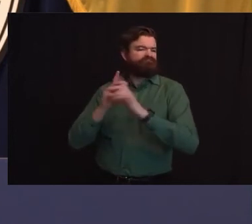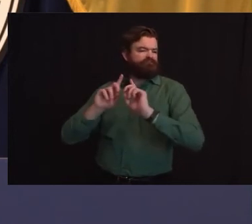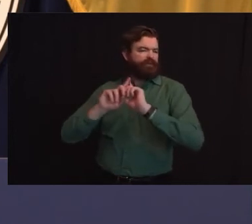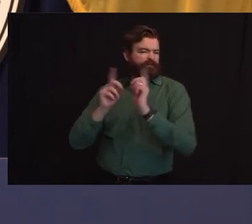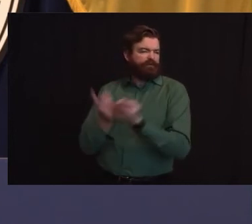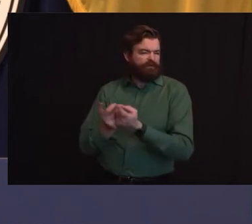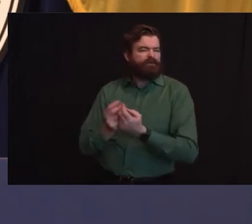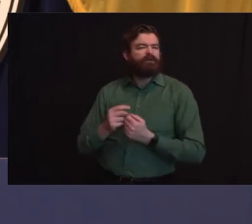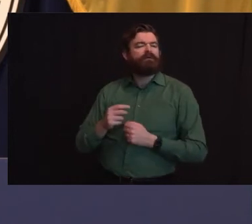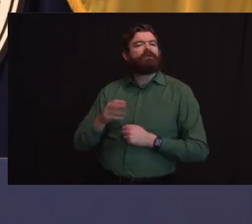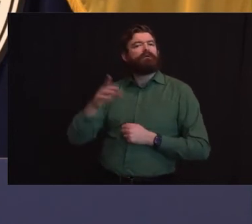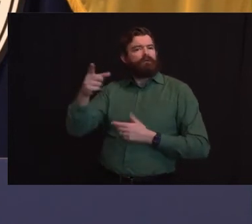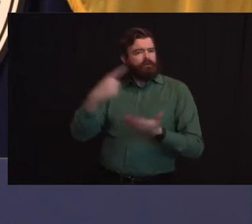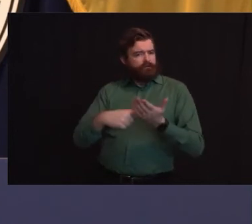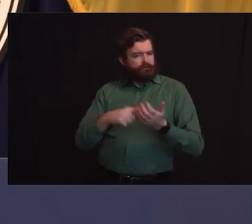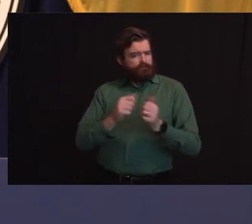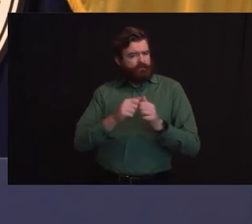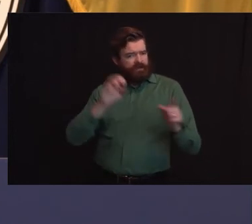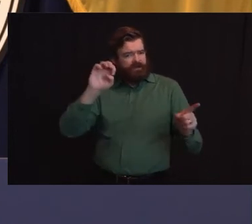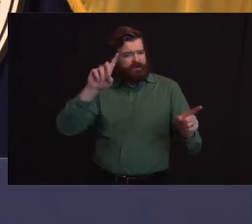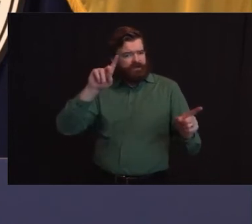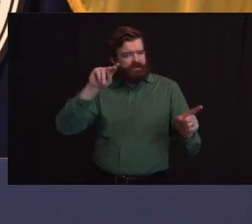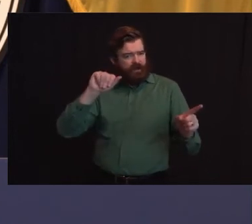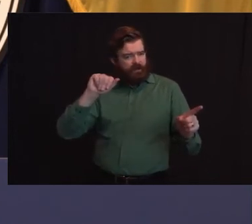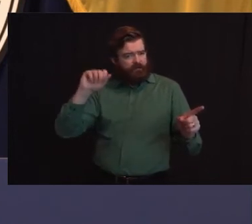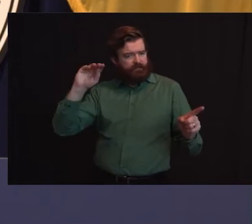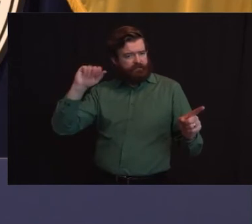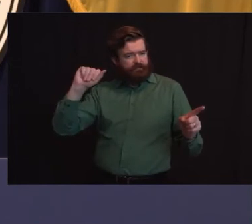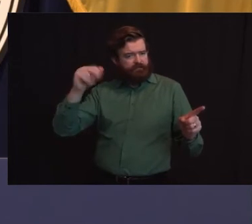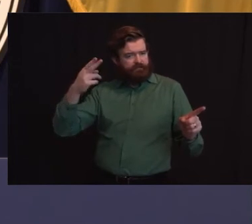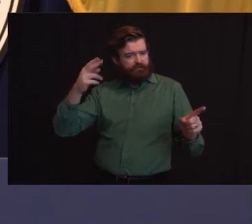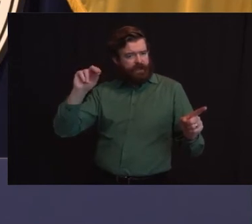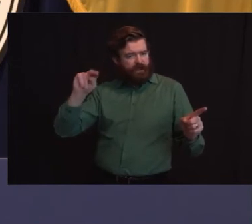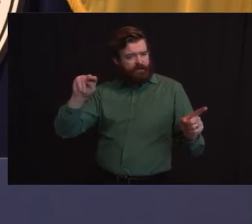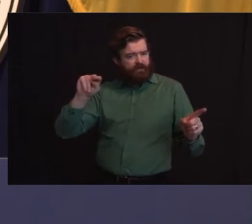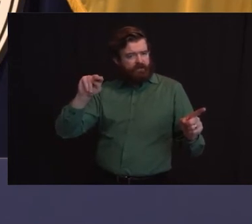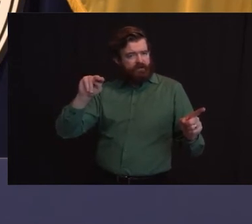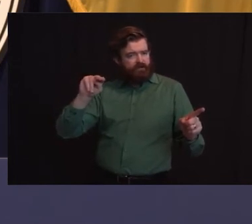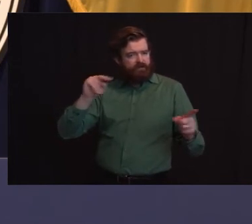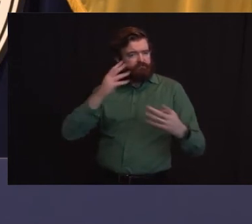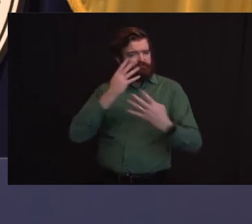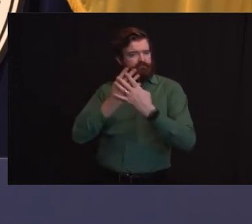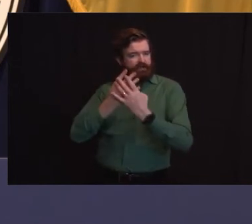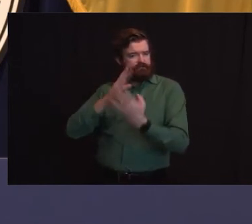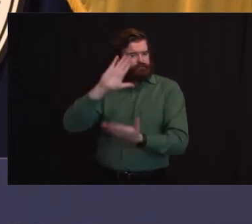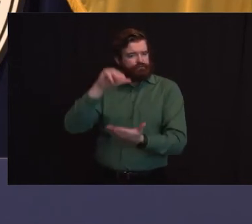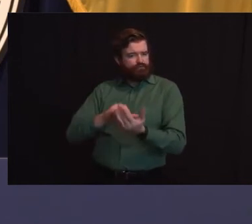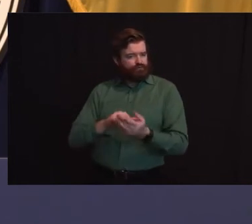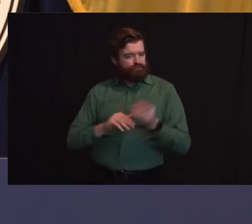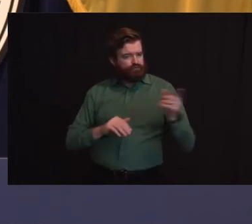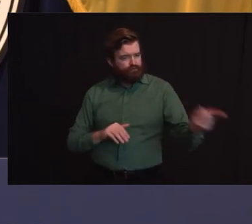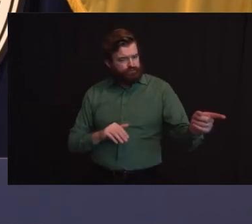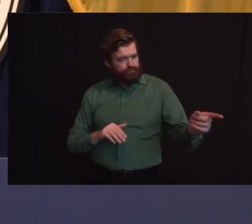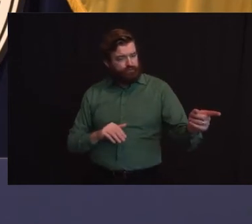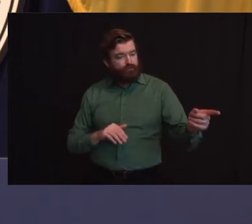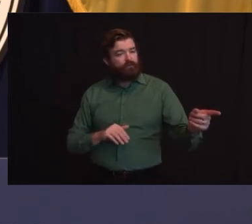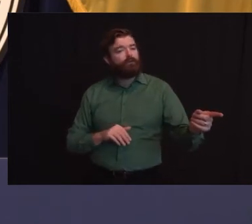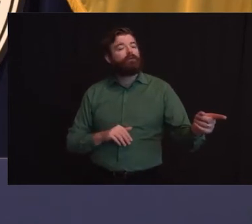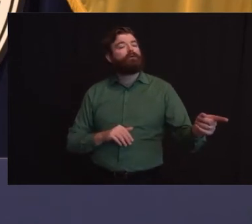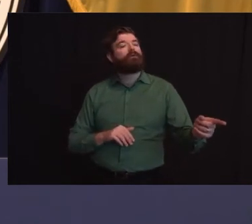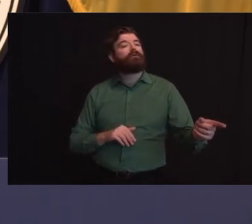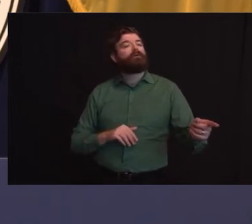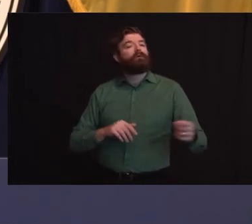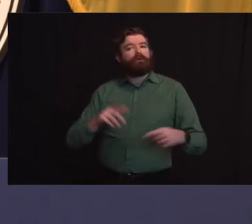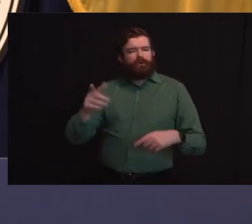Correctional Facility. And I'm also interested in knowing what's your thinking behind not suspending Commissioner Hicks